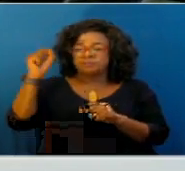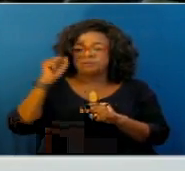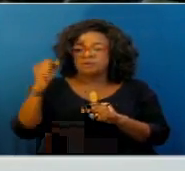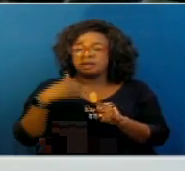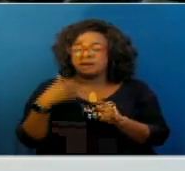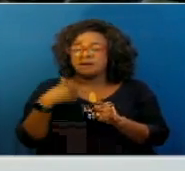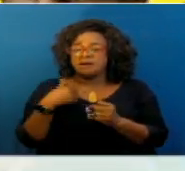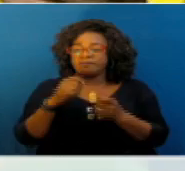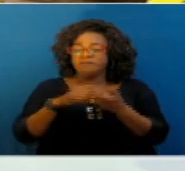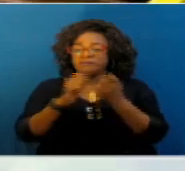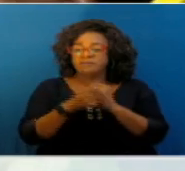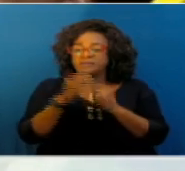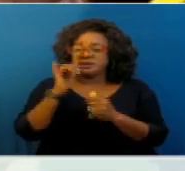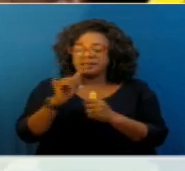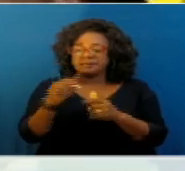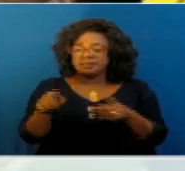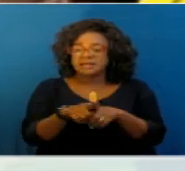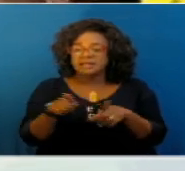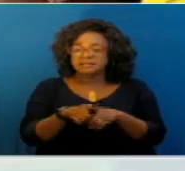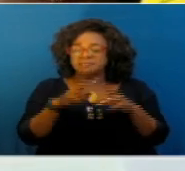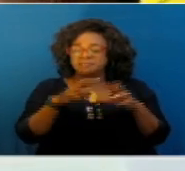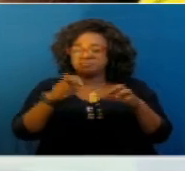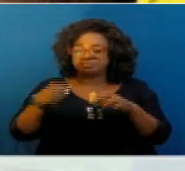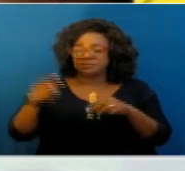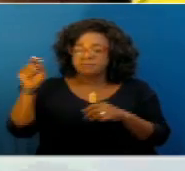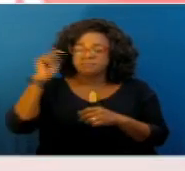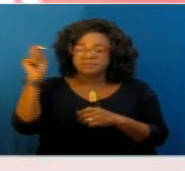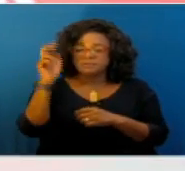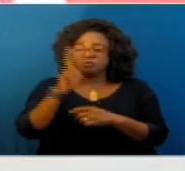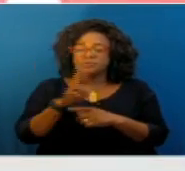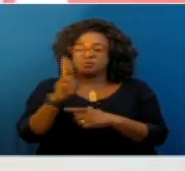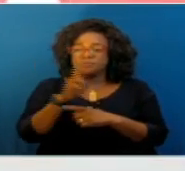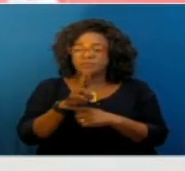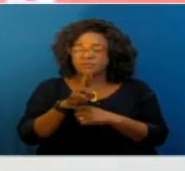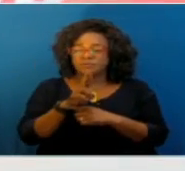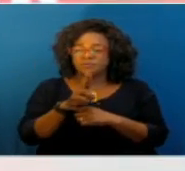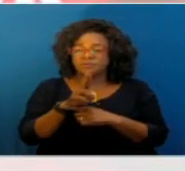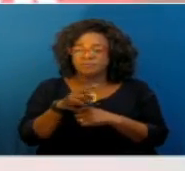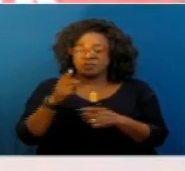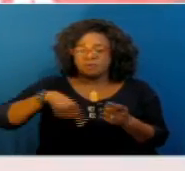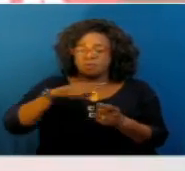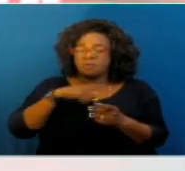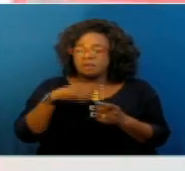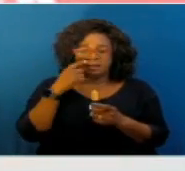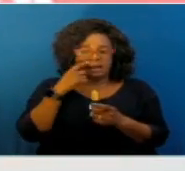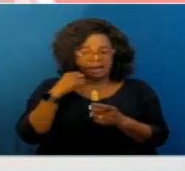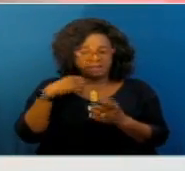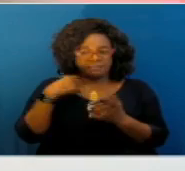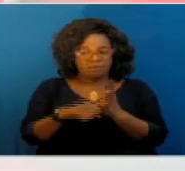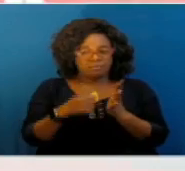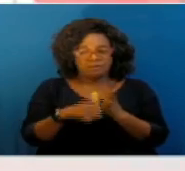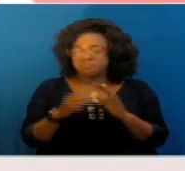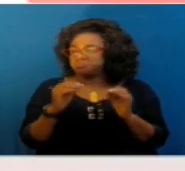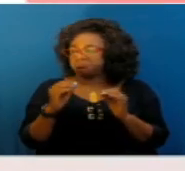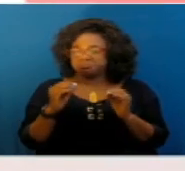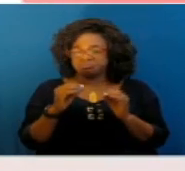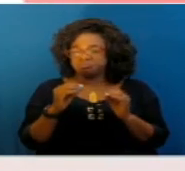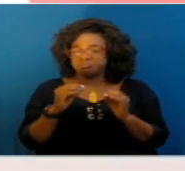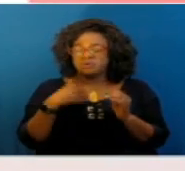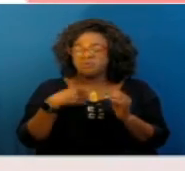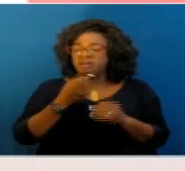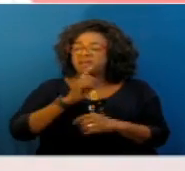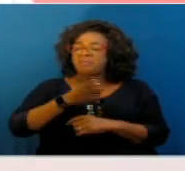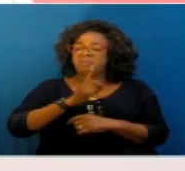the proposal as a witch hunt against President Uhuru Kenyatta. Si watu wa fujo, si watu wa